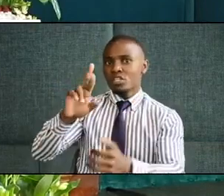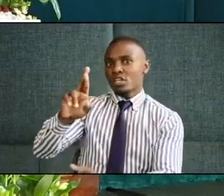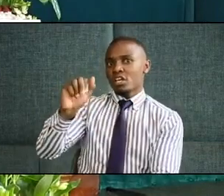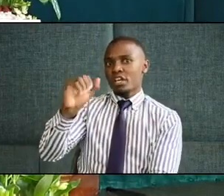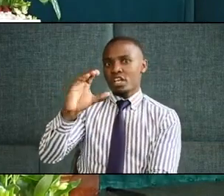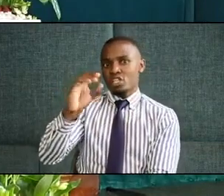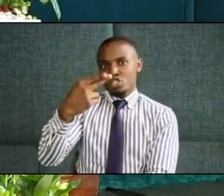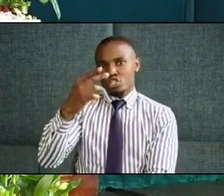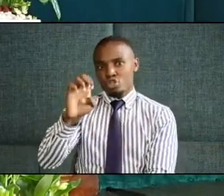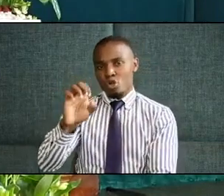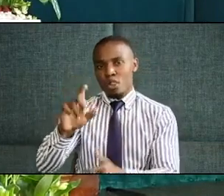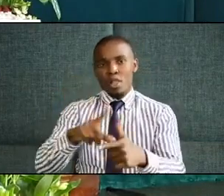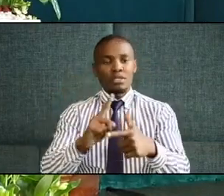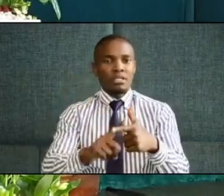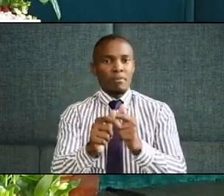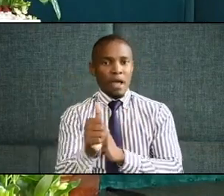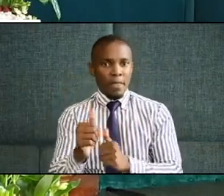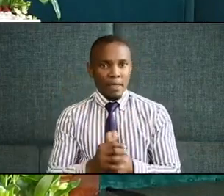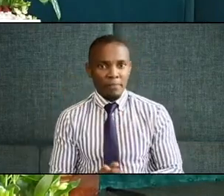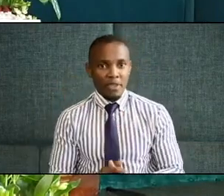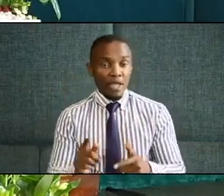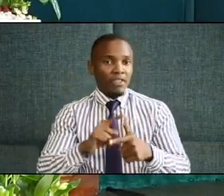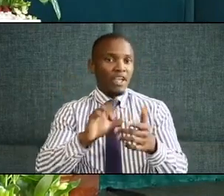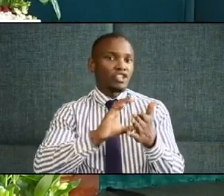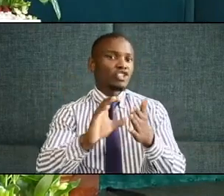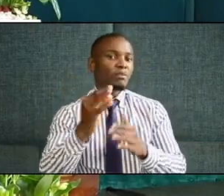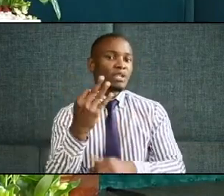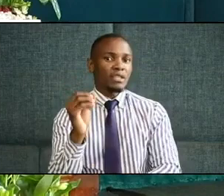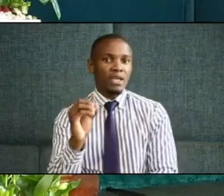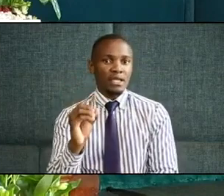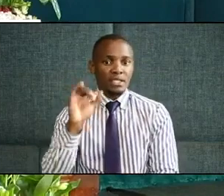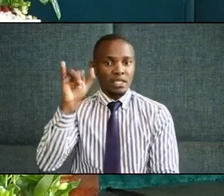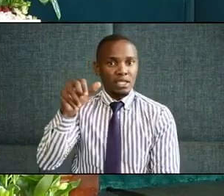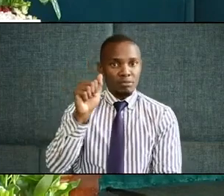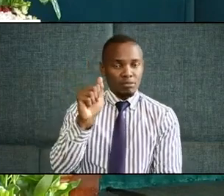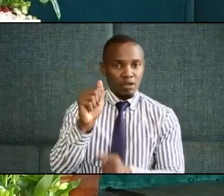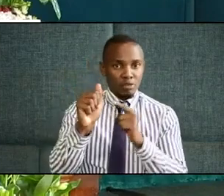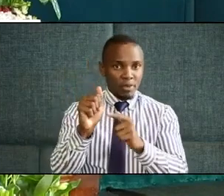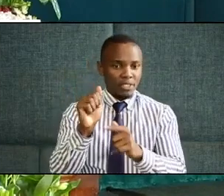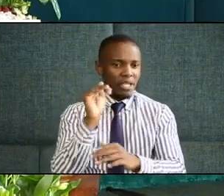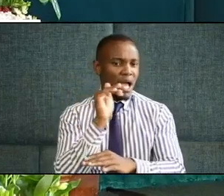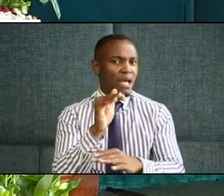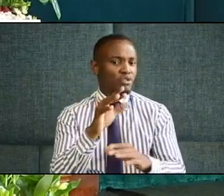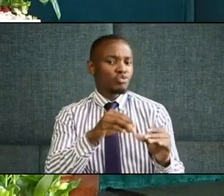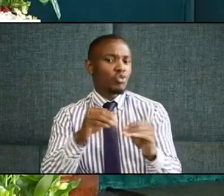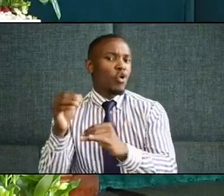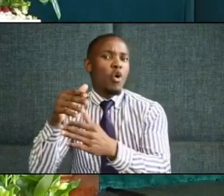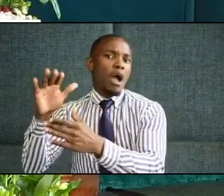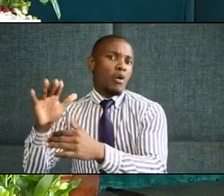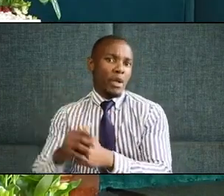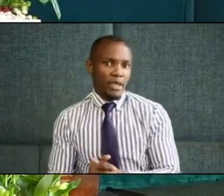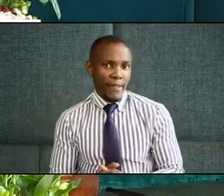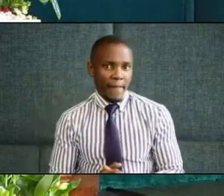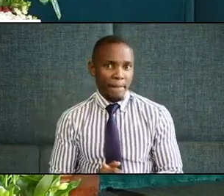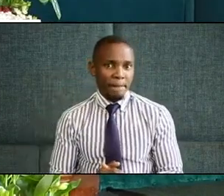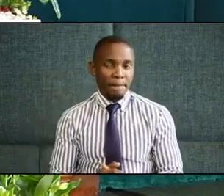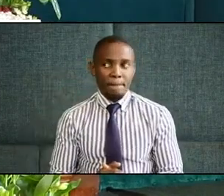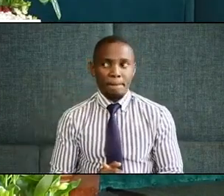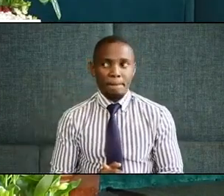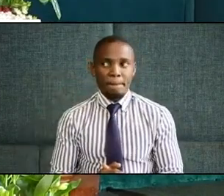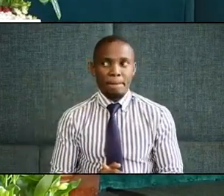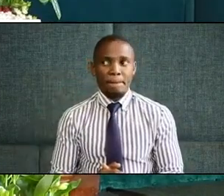know the story. In chapter 30, Jacob requested to be sent away. "I want to go."